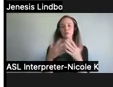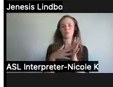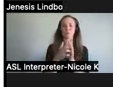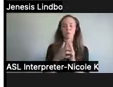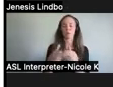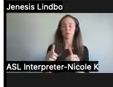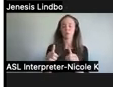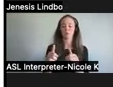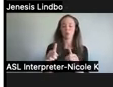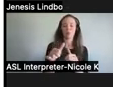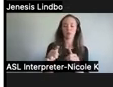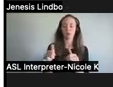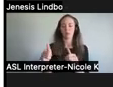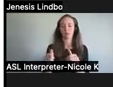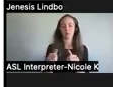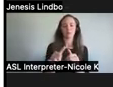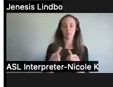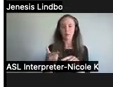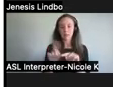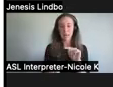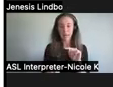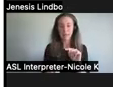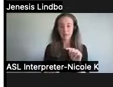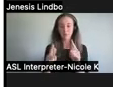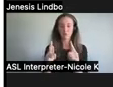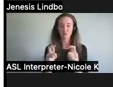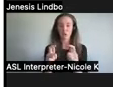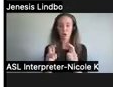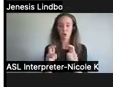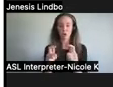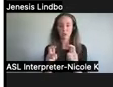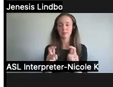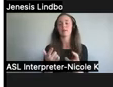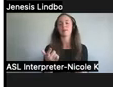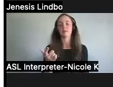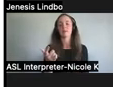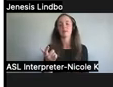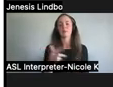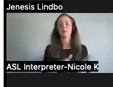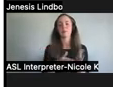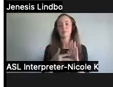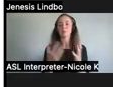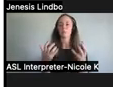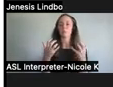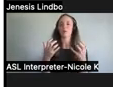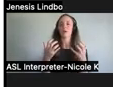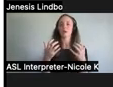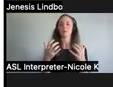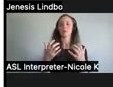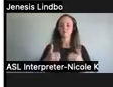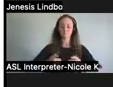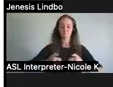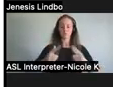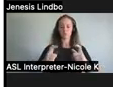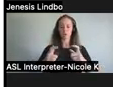to move their fingers up to access the trigger buttons on the controller at the top. So we want to be able to get a controller that moves these trigger buttons